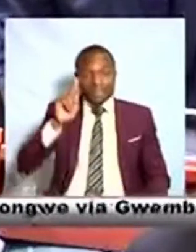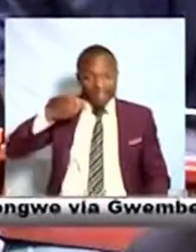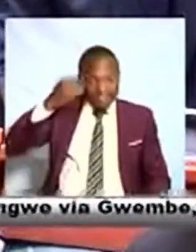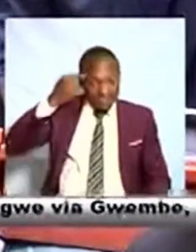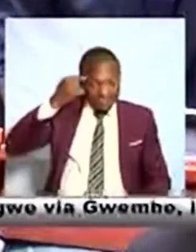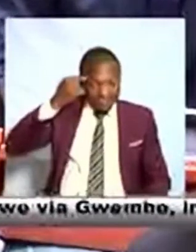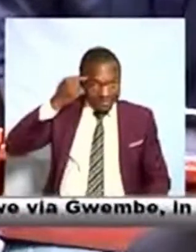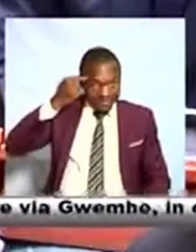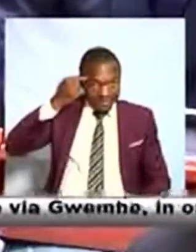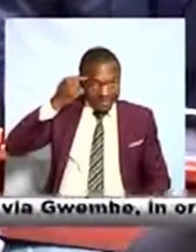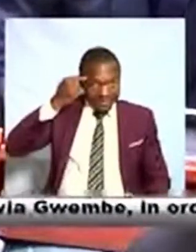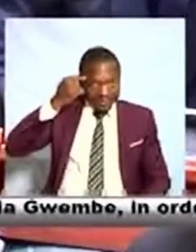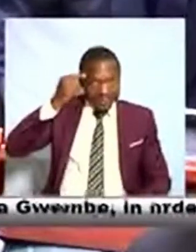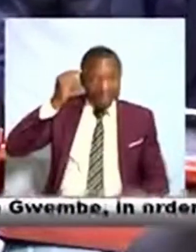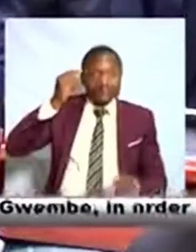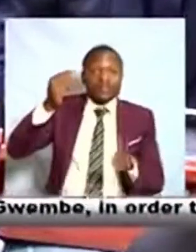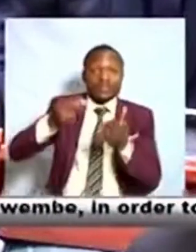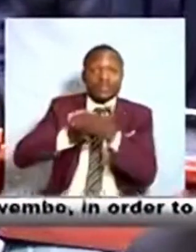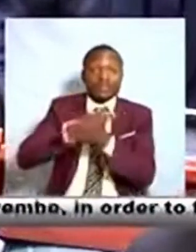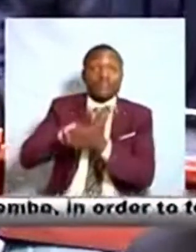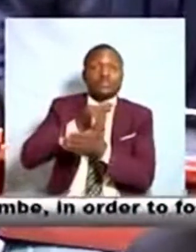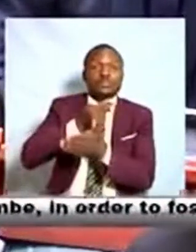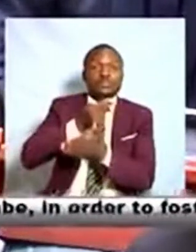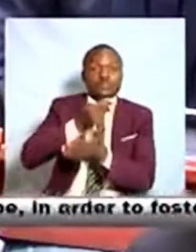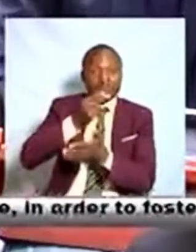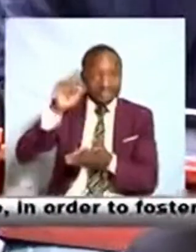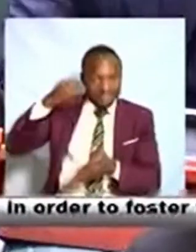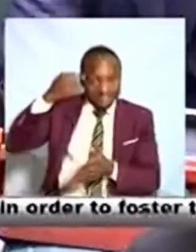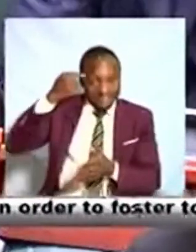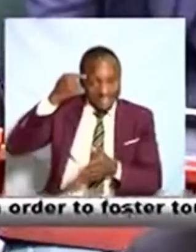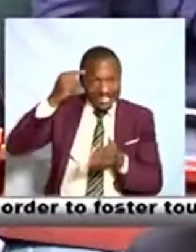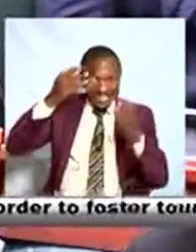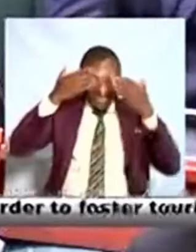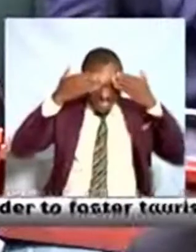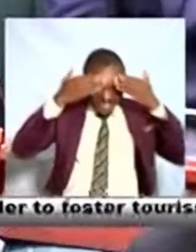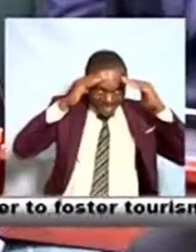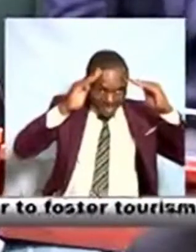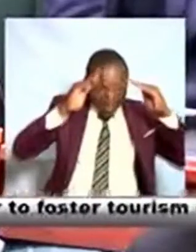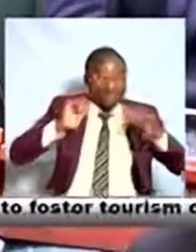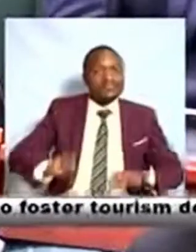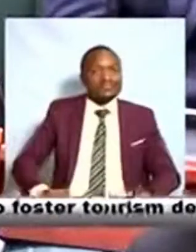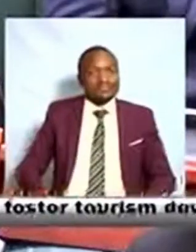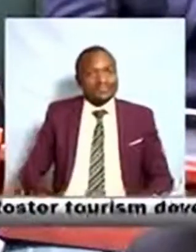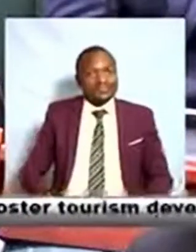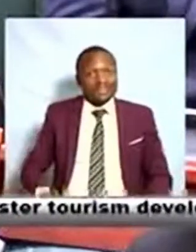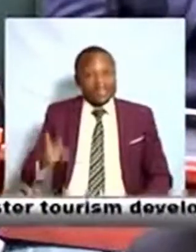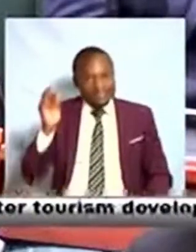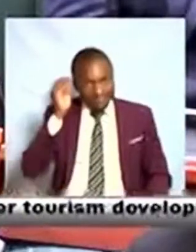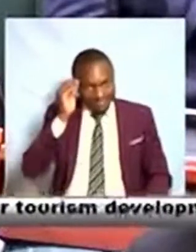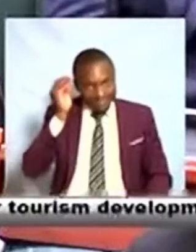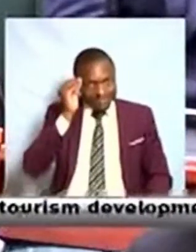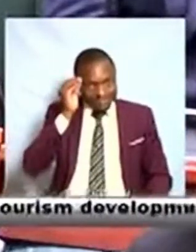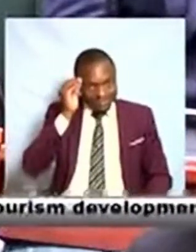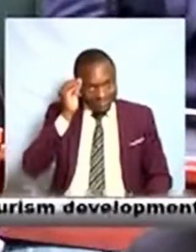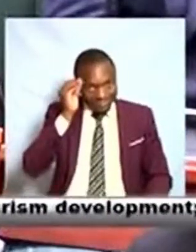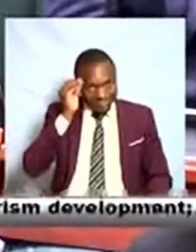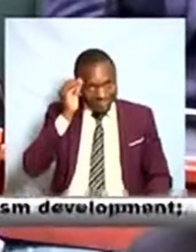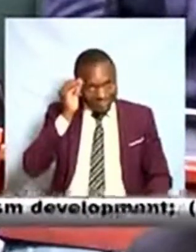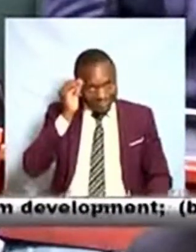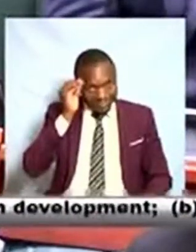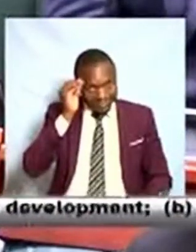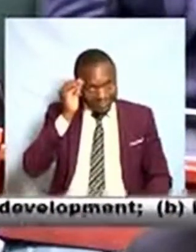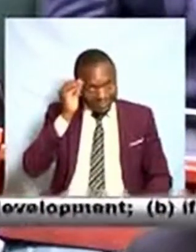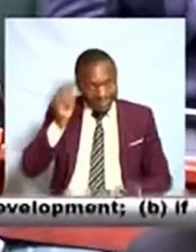government, especially the New Dawn government, is aware and recognizes the